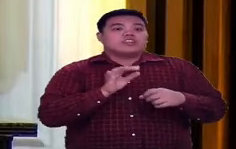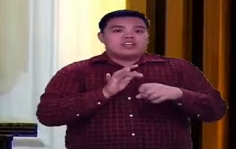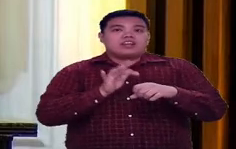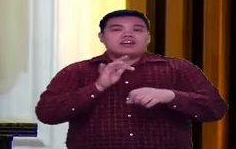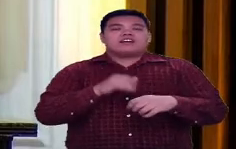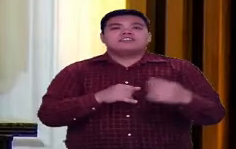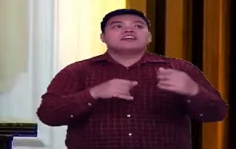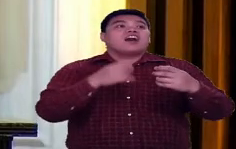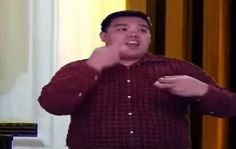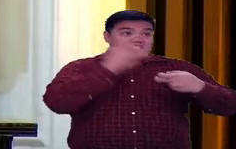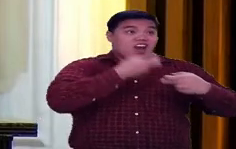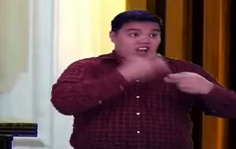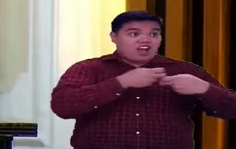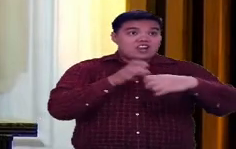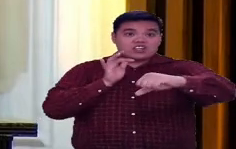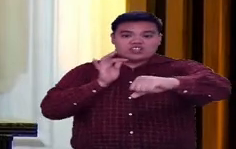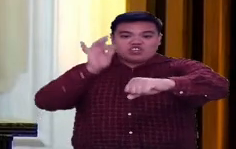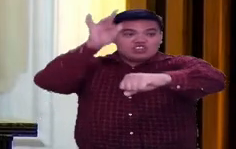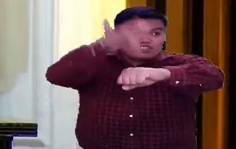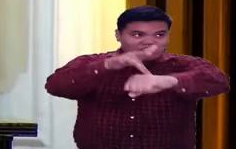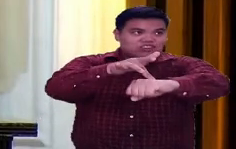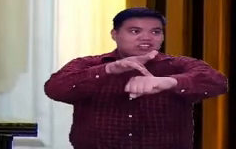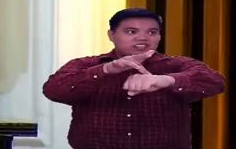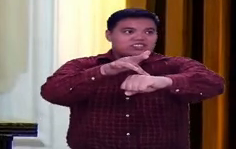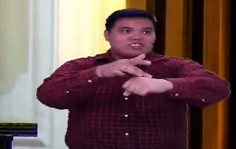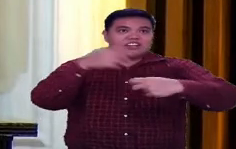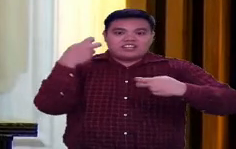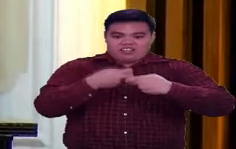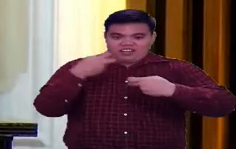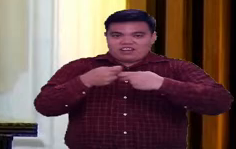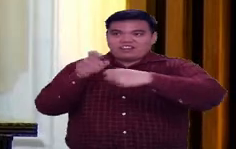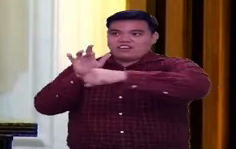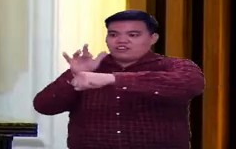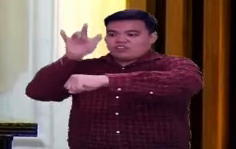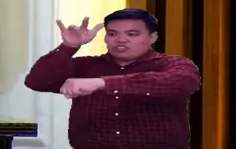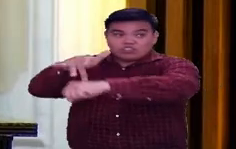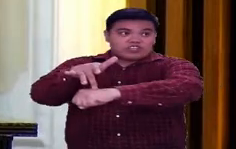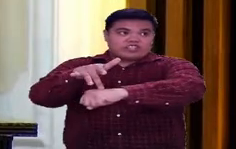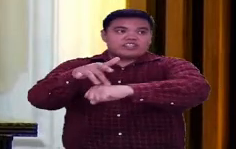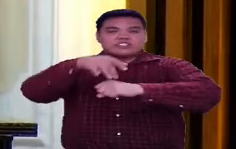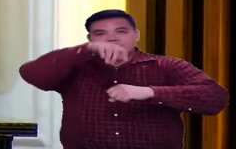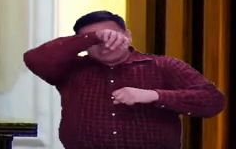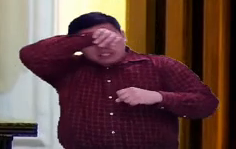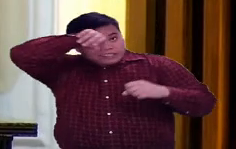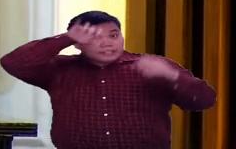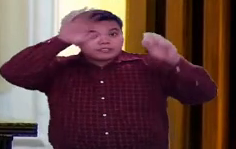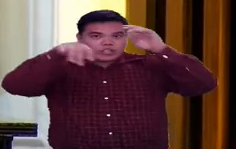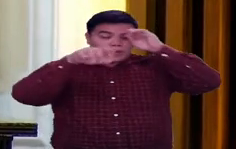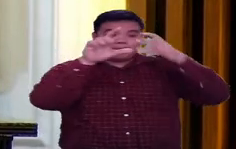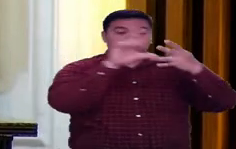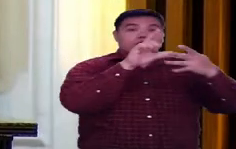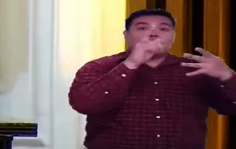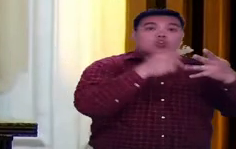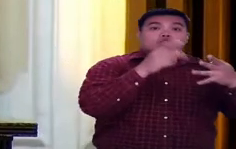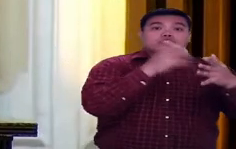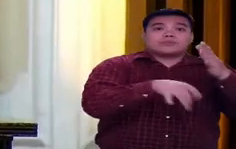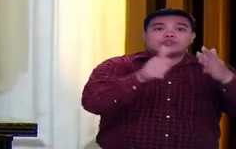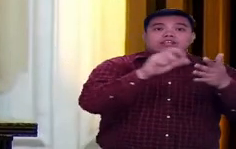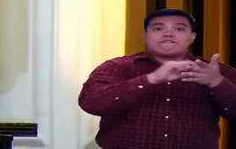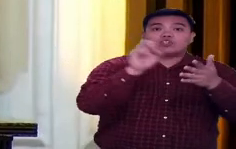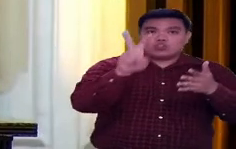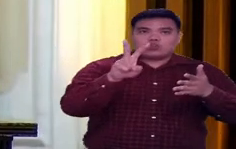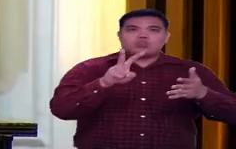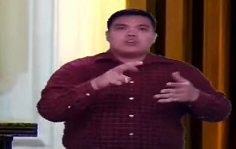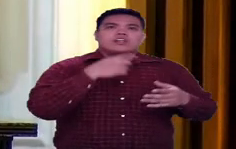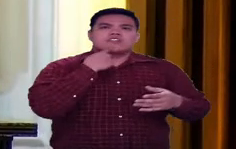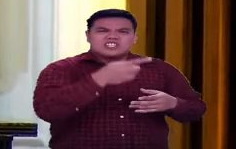third time that Jesus talked about this is found in Luke chapter 10 and verse 2. It says, "Therefore he said